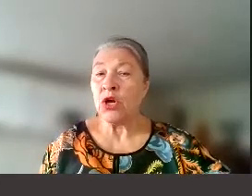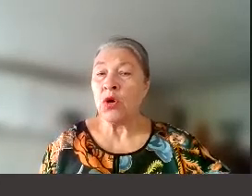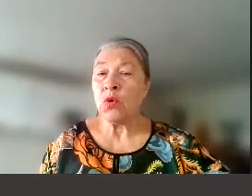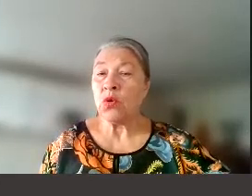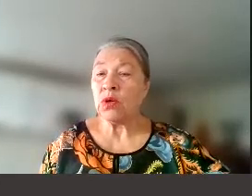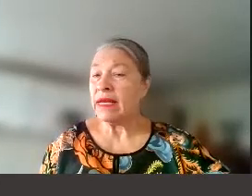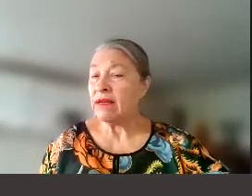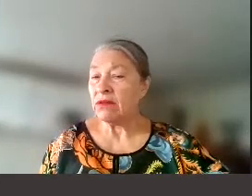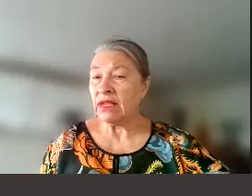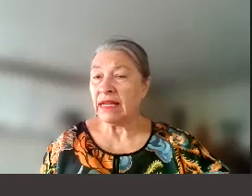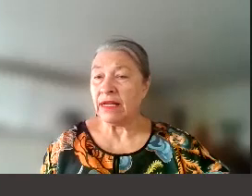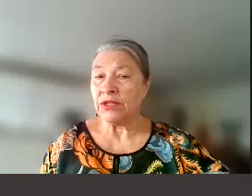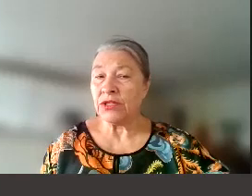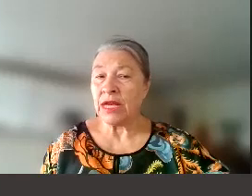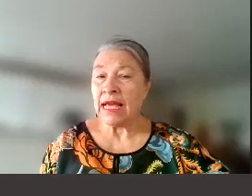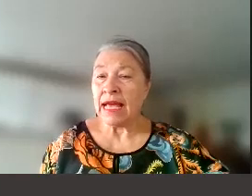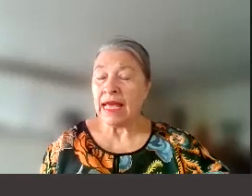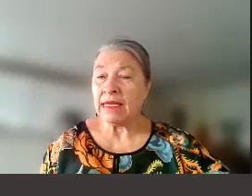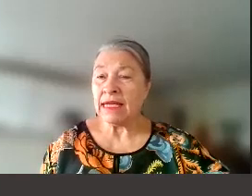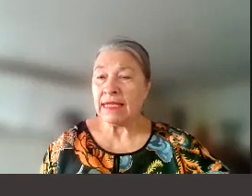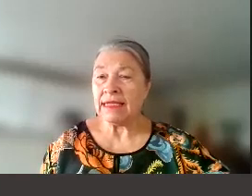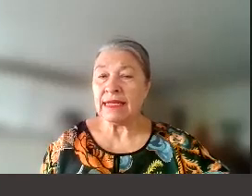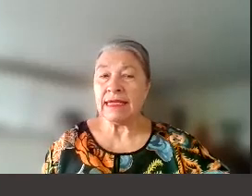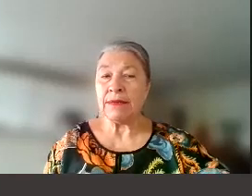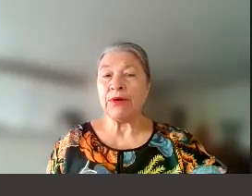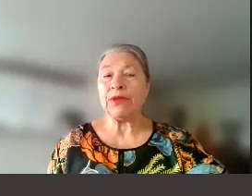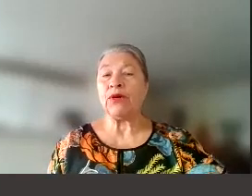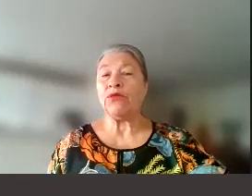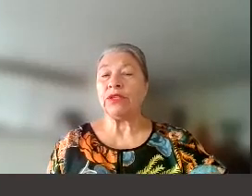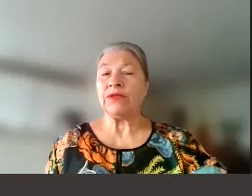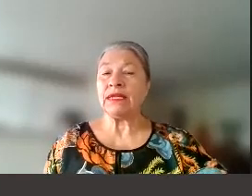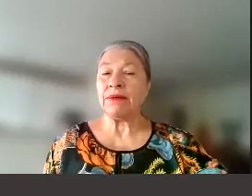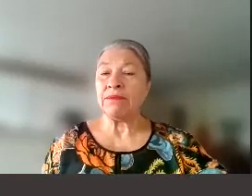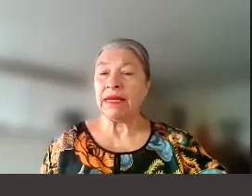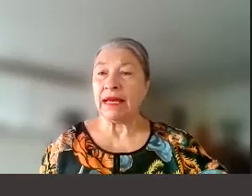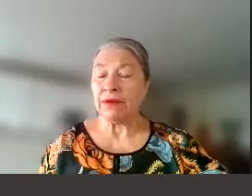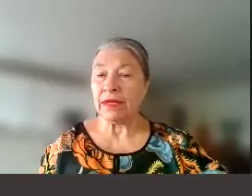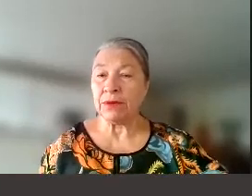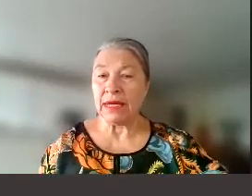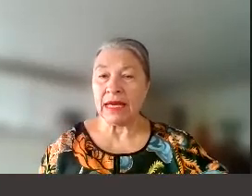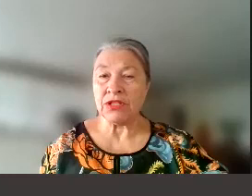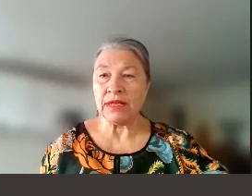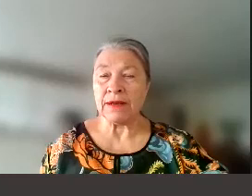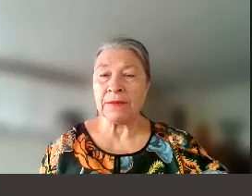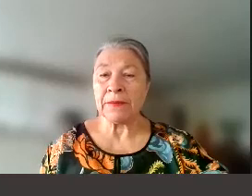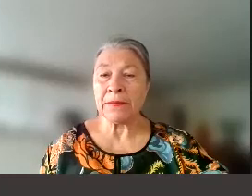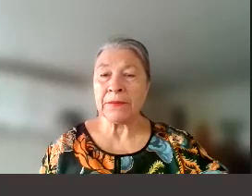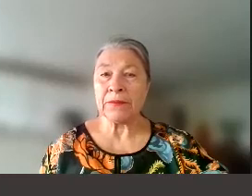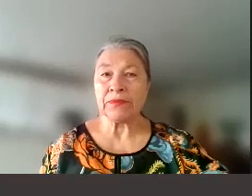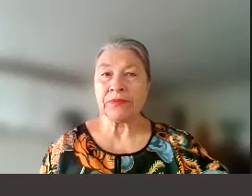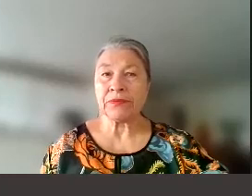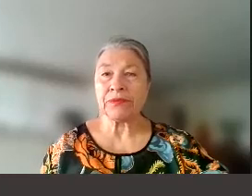English or legal English. And as it says here, both are often used in public health communication.